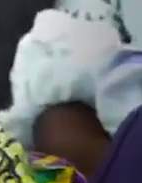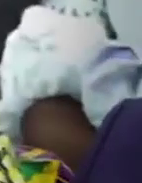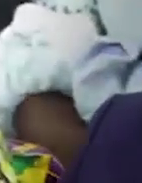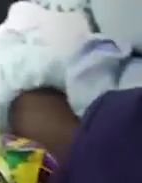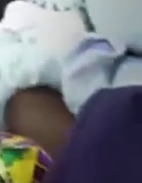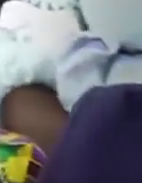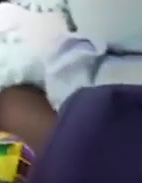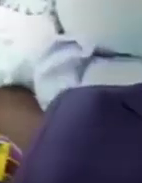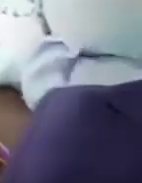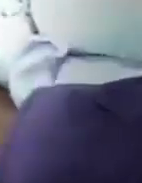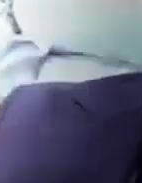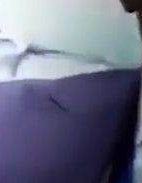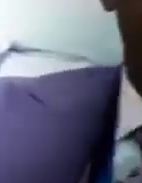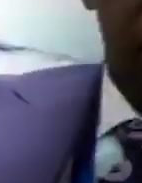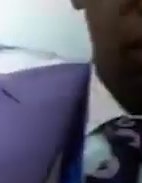cloud, move.